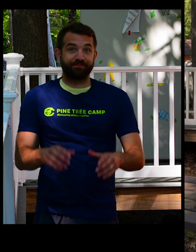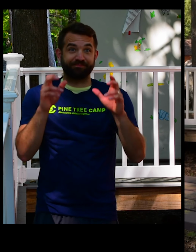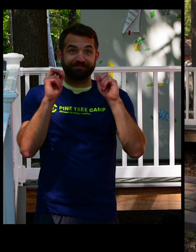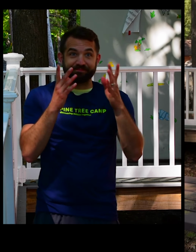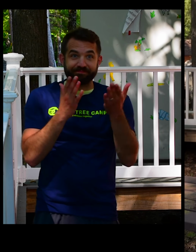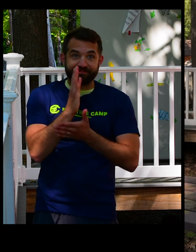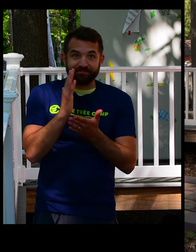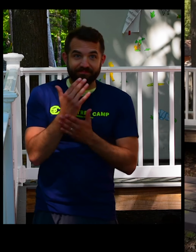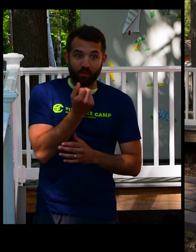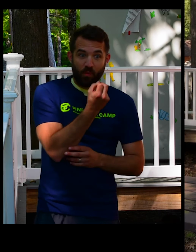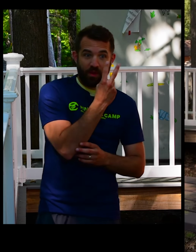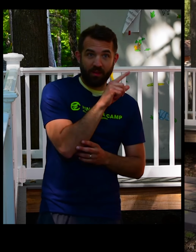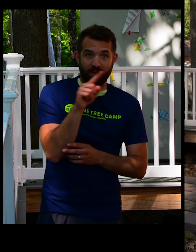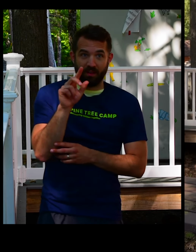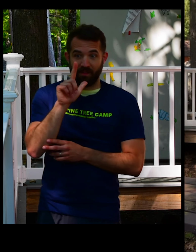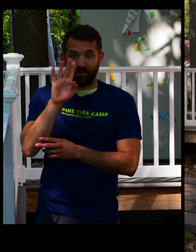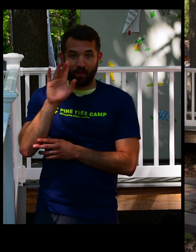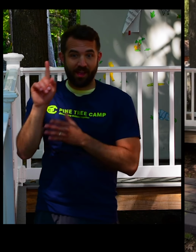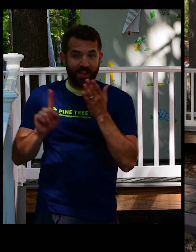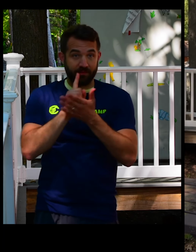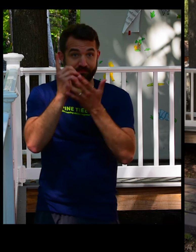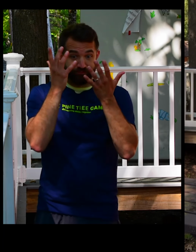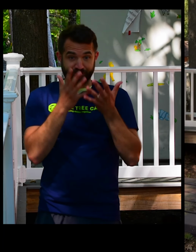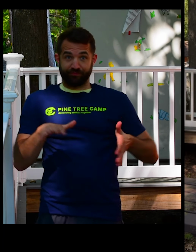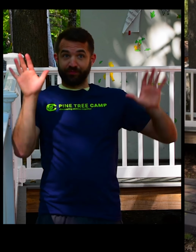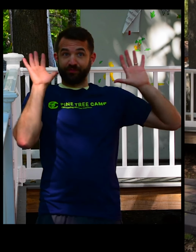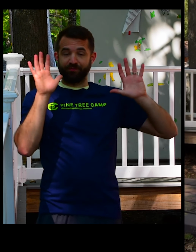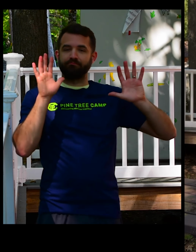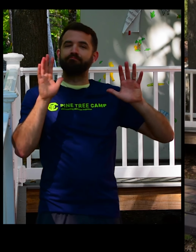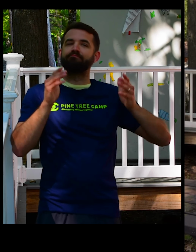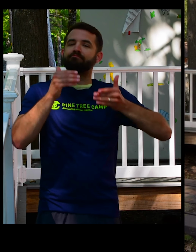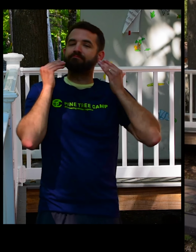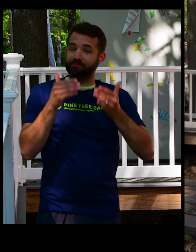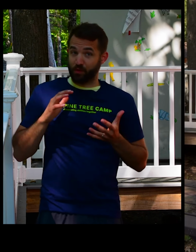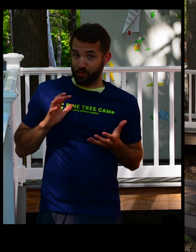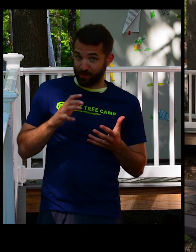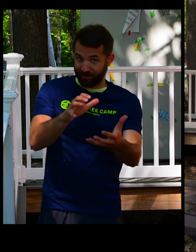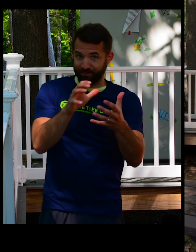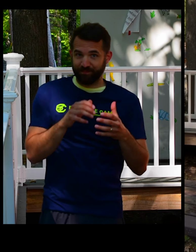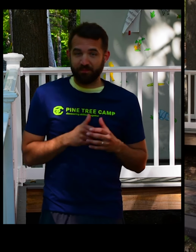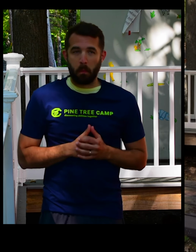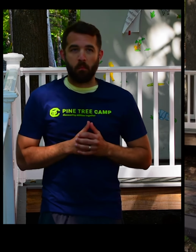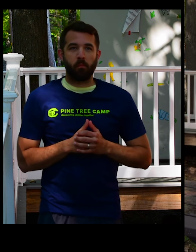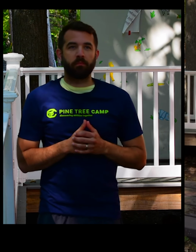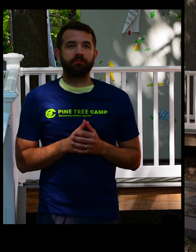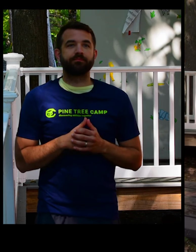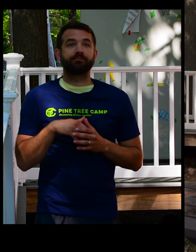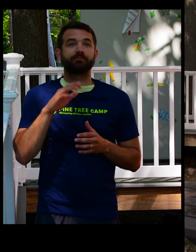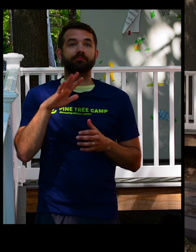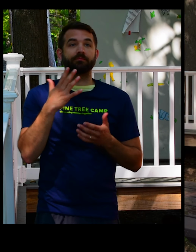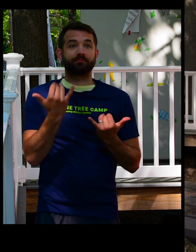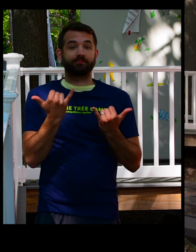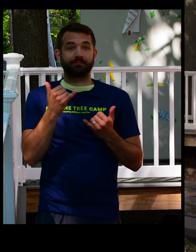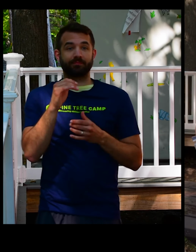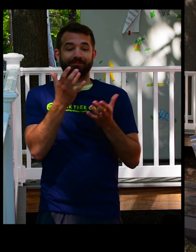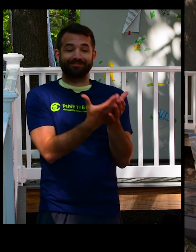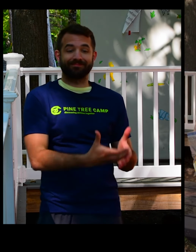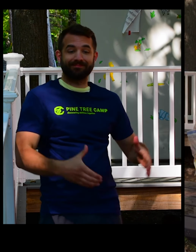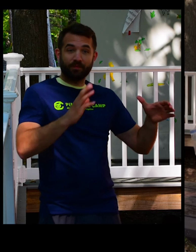Alright, so now that it's been 12 to 24 hours, you're going to want to go ahead and wash your shirt. I recommend moving to your sink and even asking for assistance if